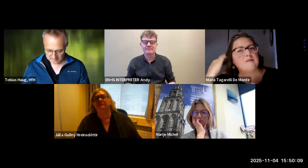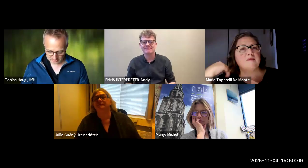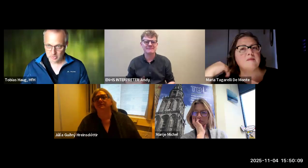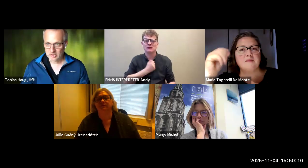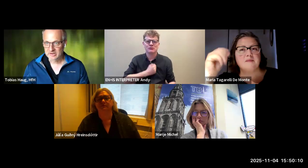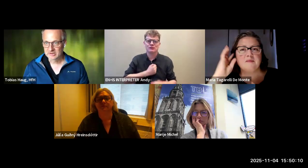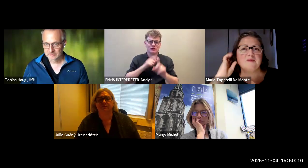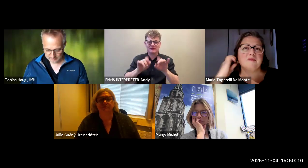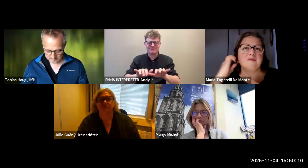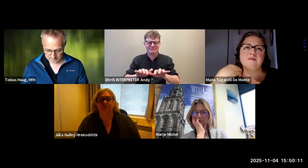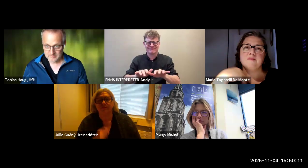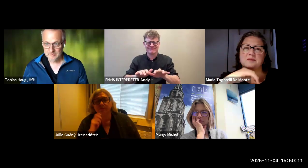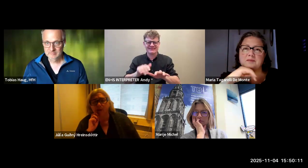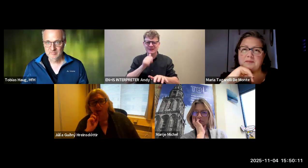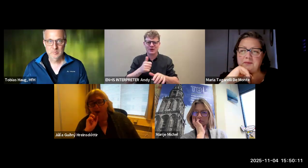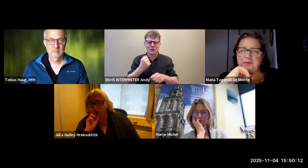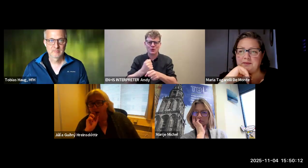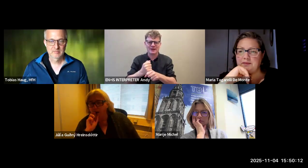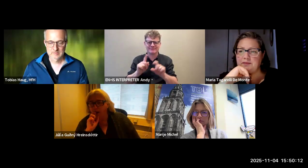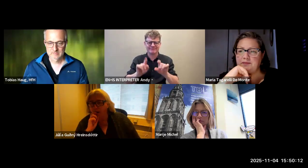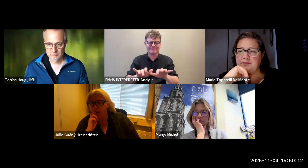Sorry, something is not working here.